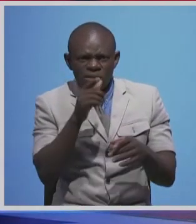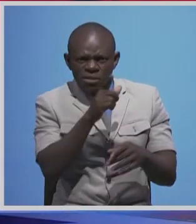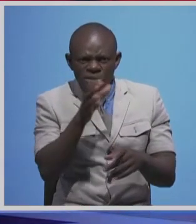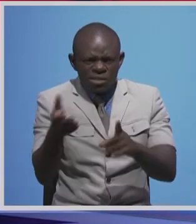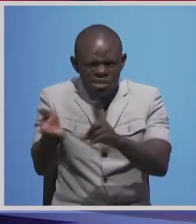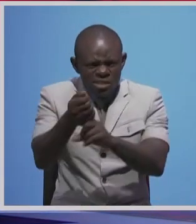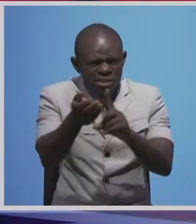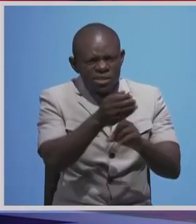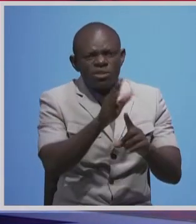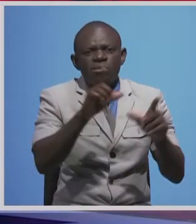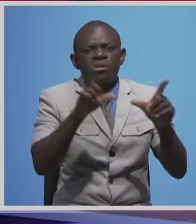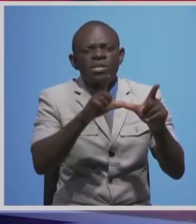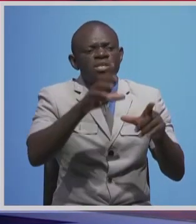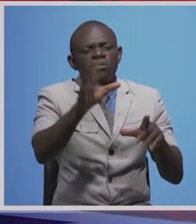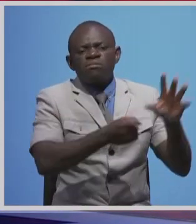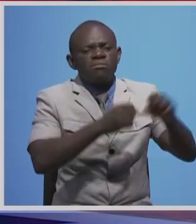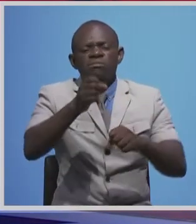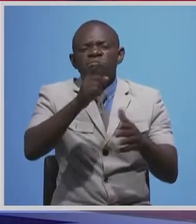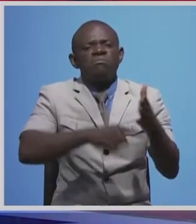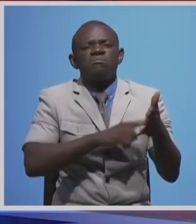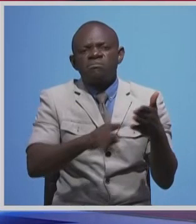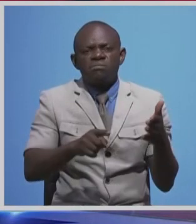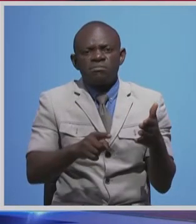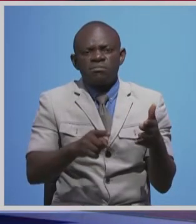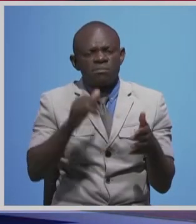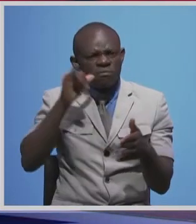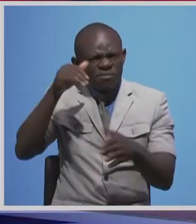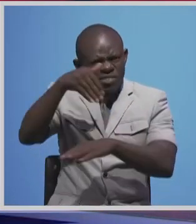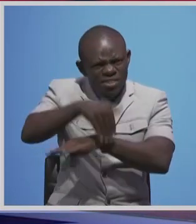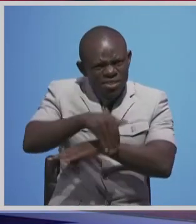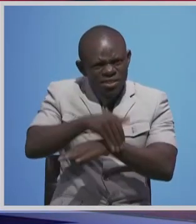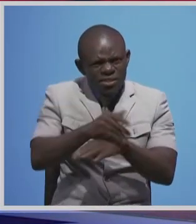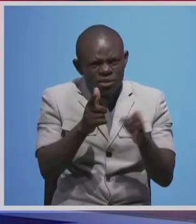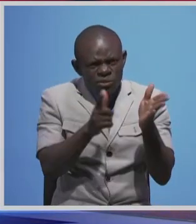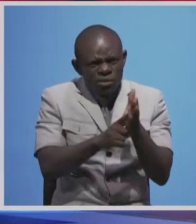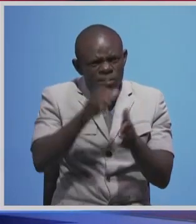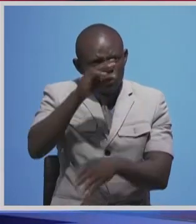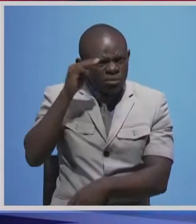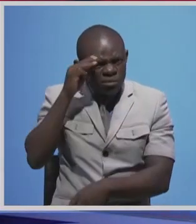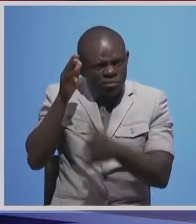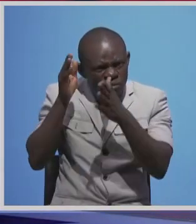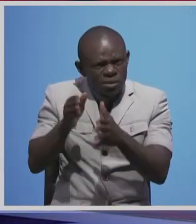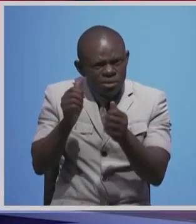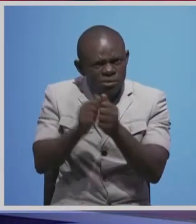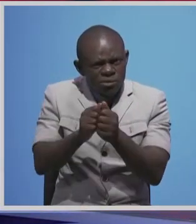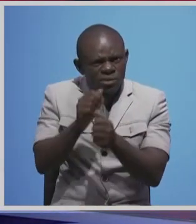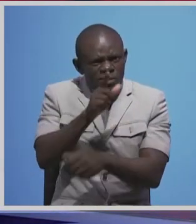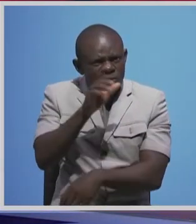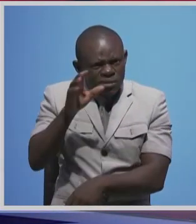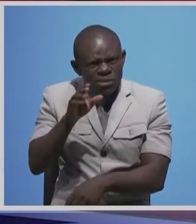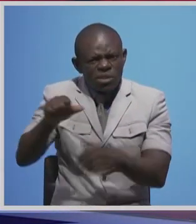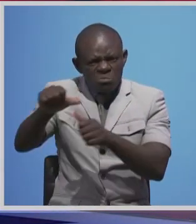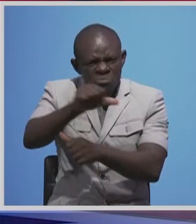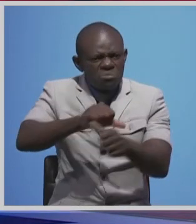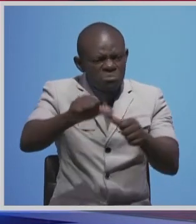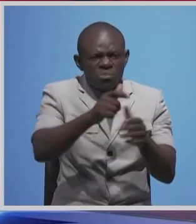after an operation conducted last night by the multi-sectoral team led by Lusaka Province Minister Boman Lusambo. The team visited several night spots across